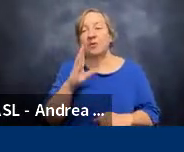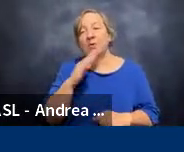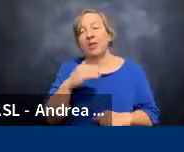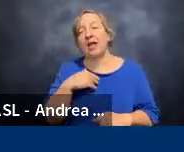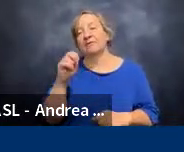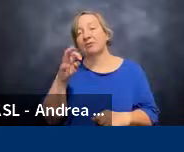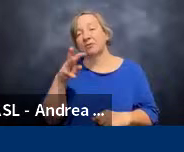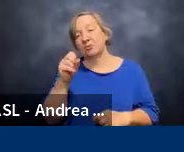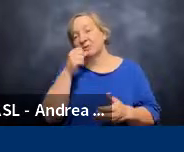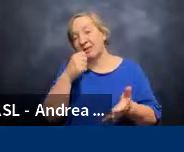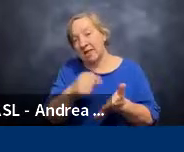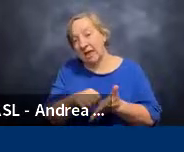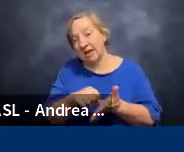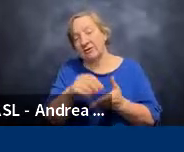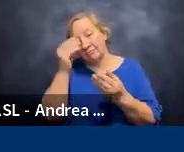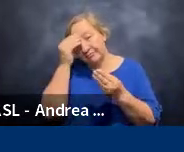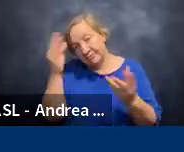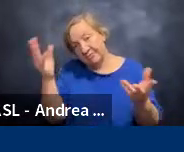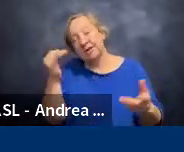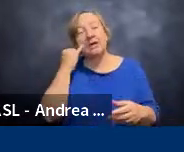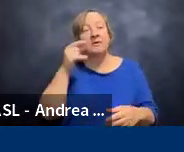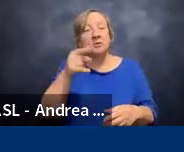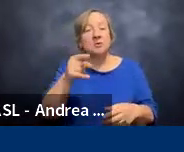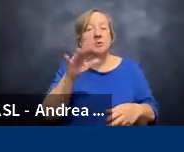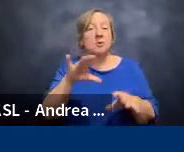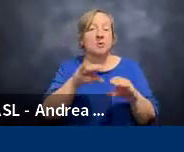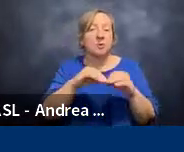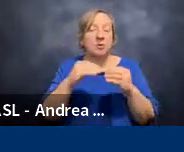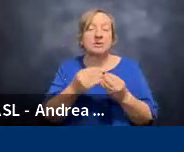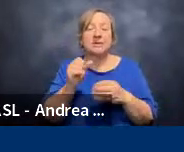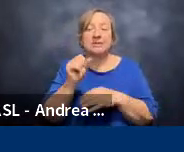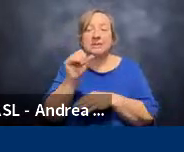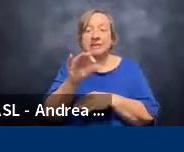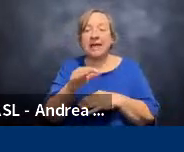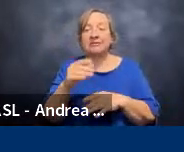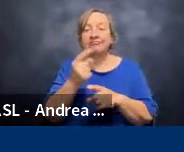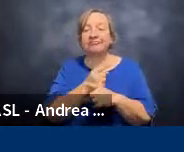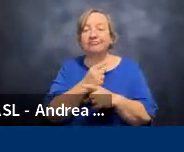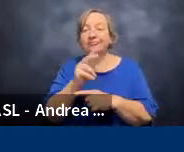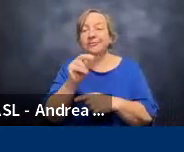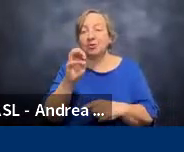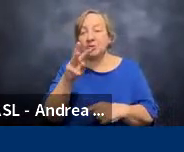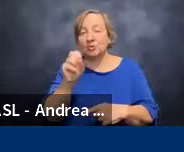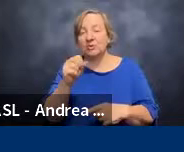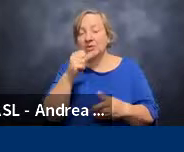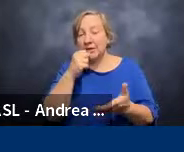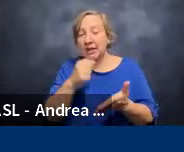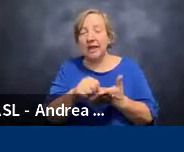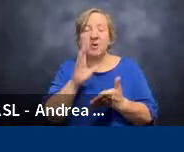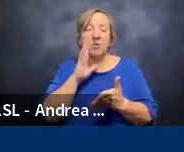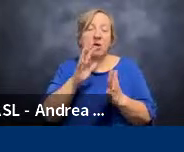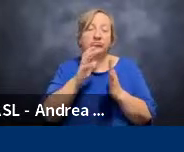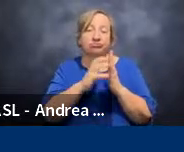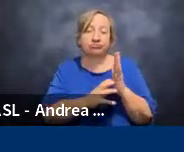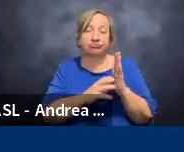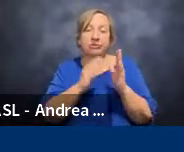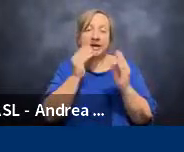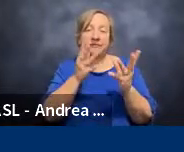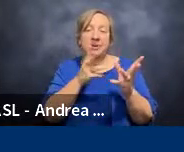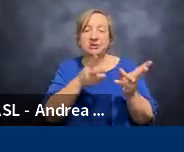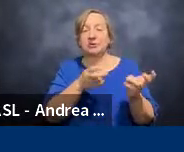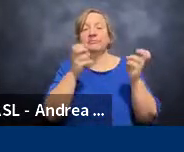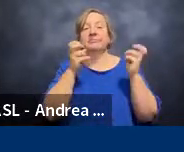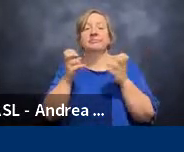newsletter content. If you or your organization sends out a regular newsletter, there'll be a blurb you can pull and add it to